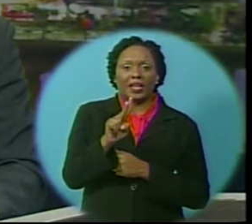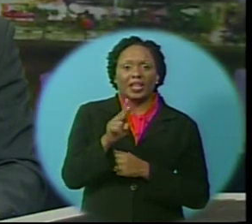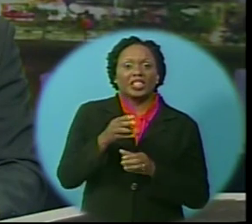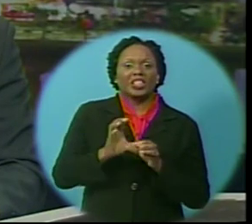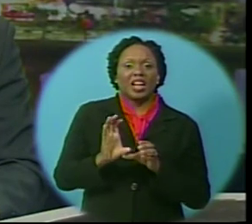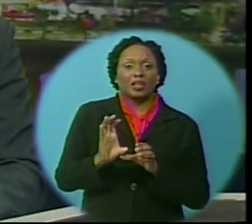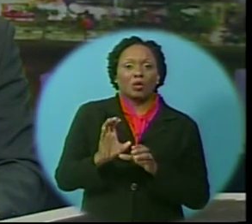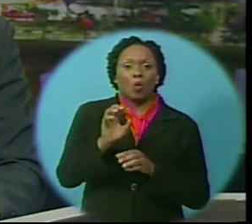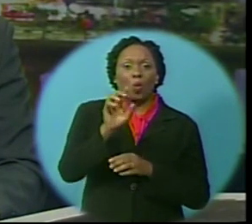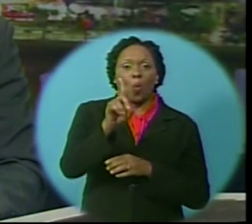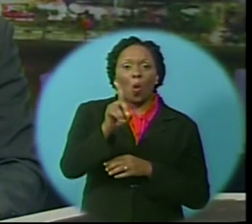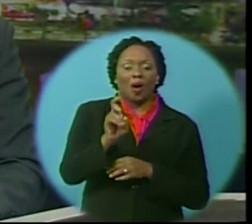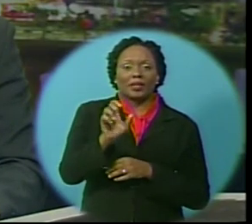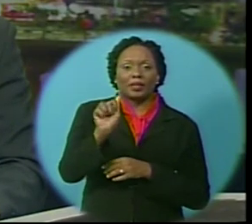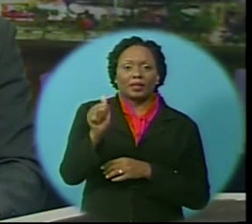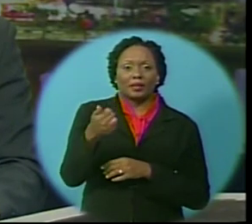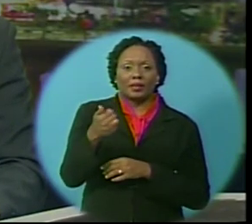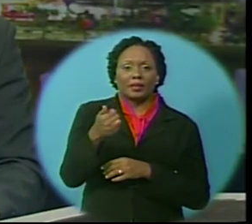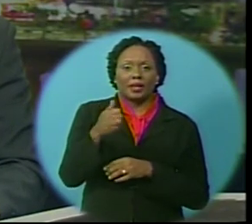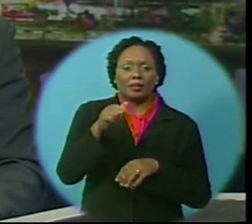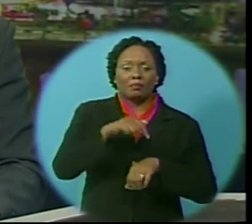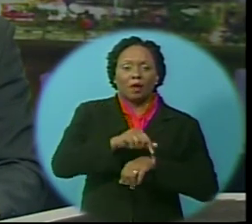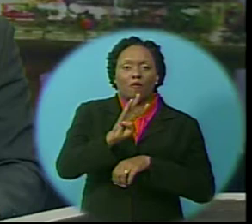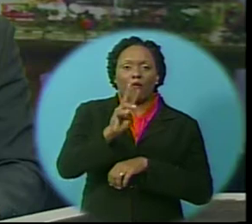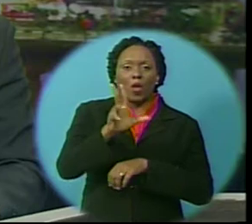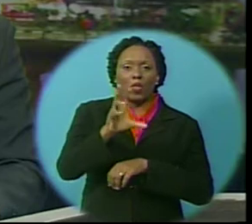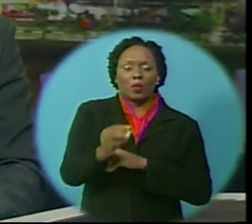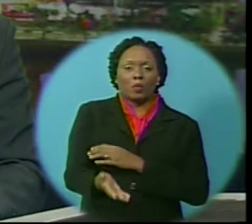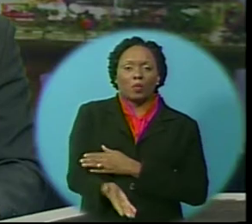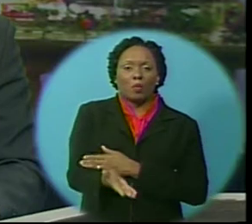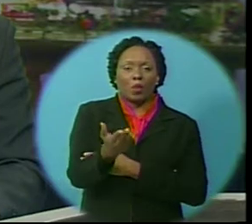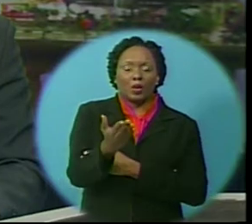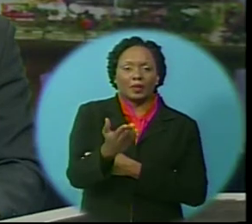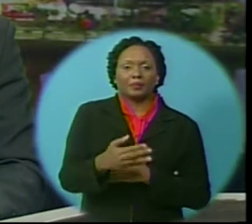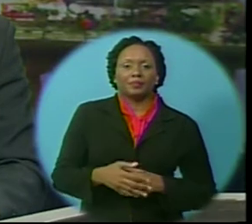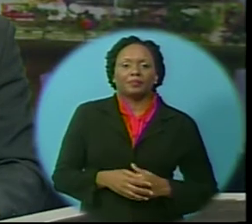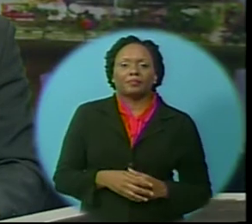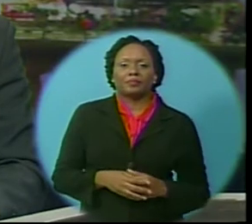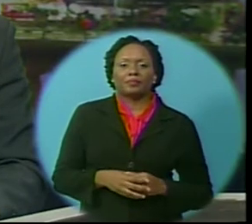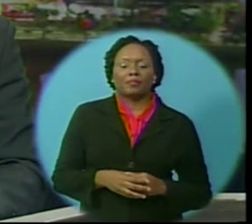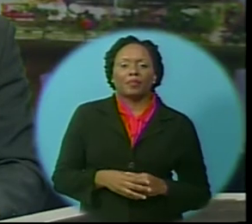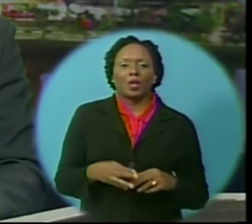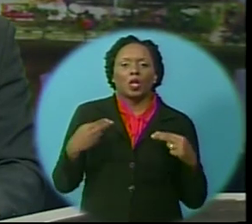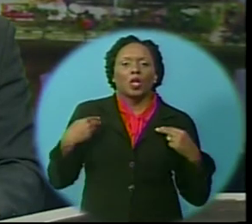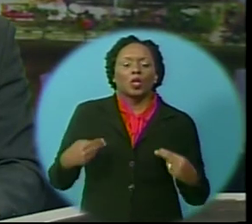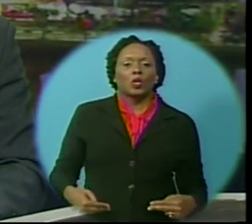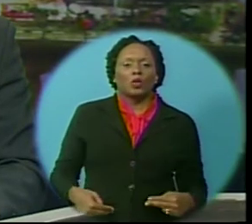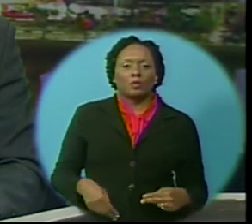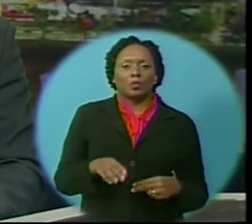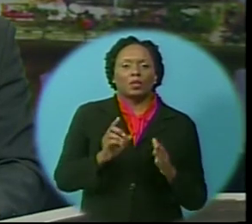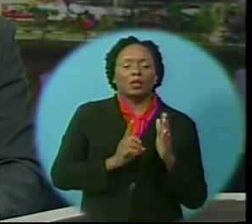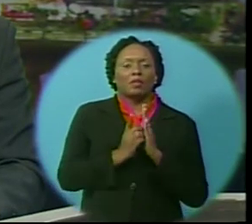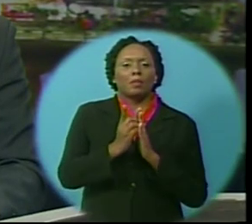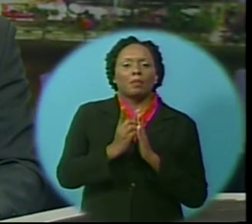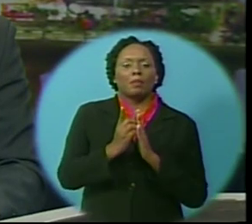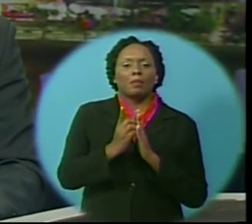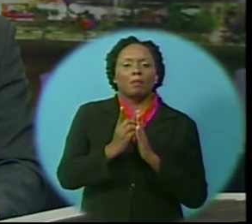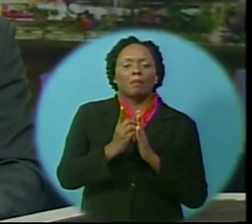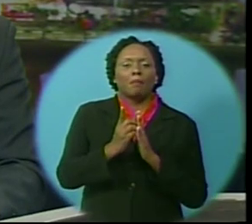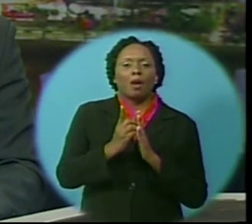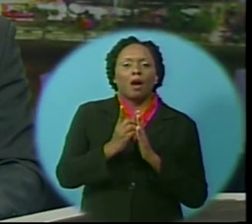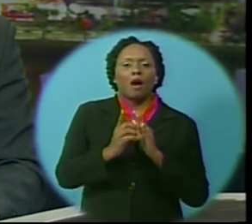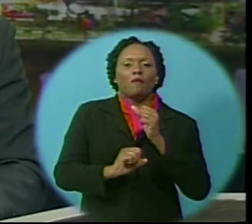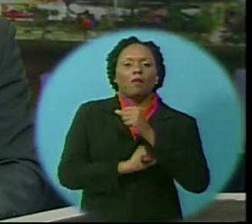channel 110, beginning at 4:30 in the morning. The Hamilton Lashley Human Development Foundation has made further